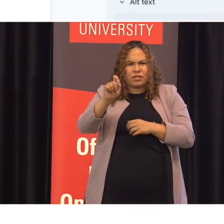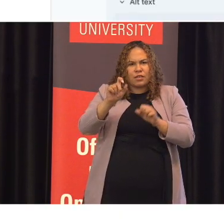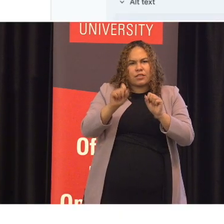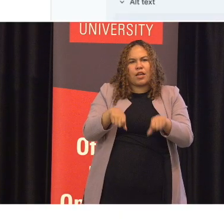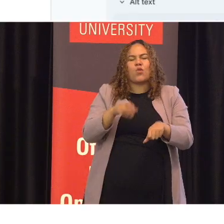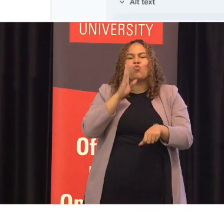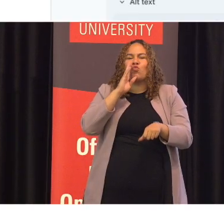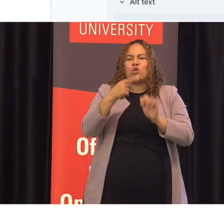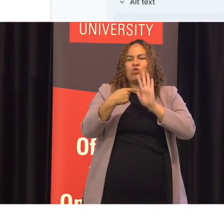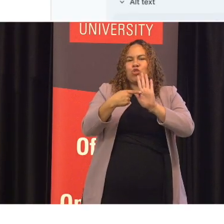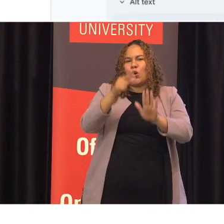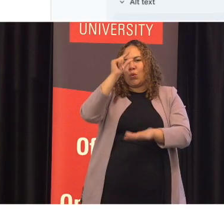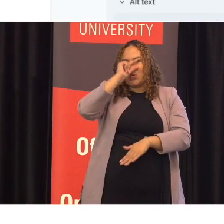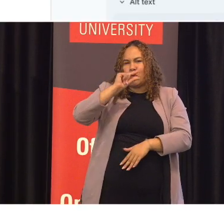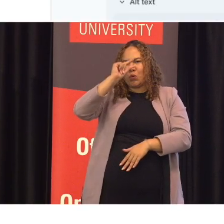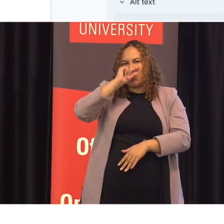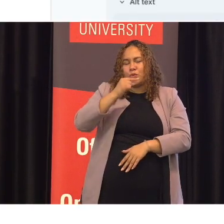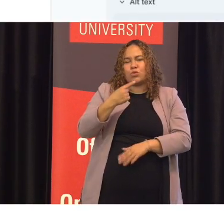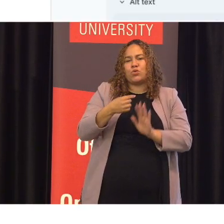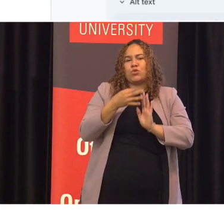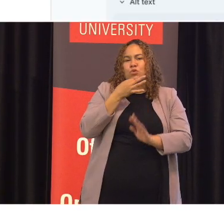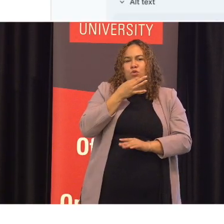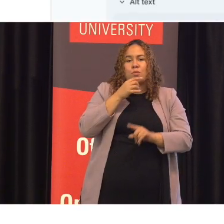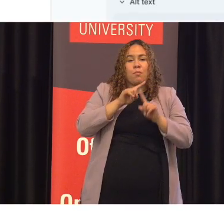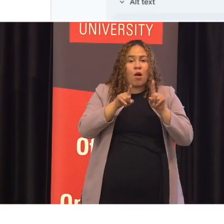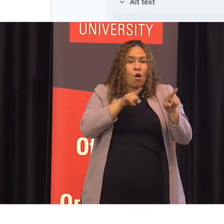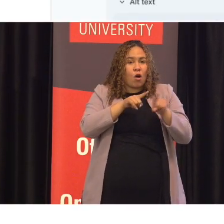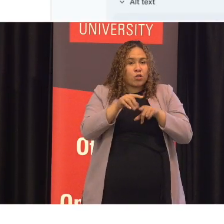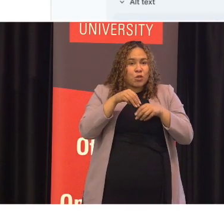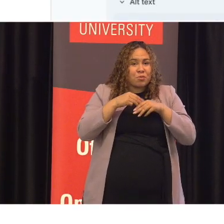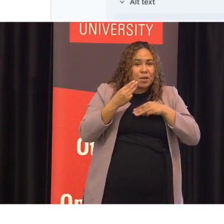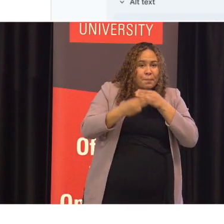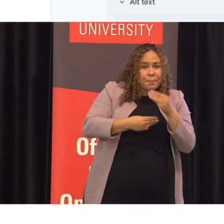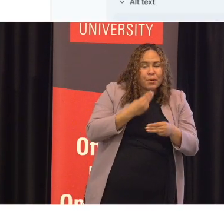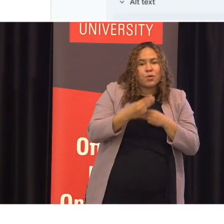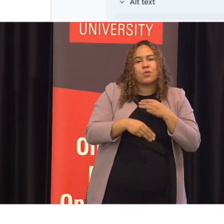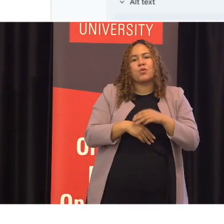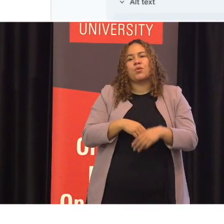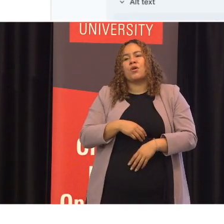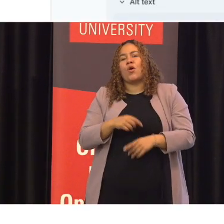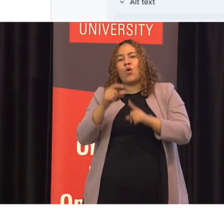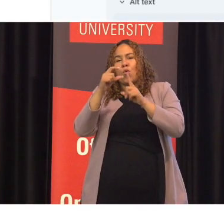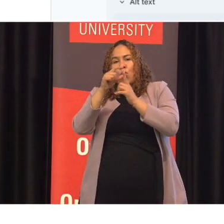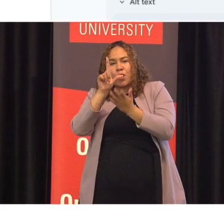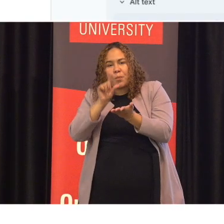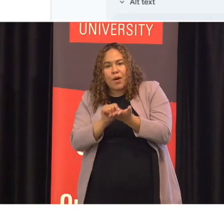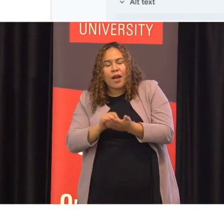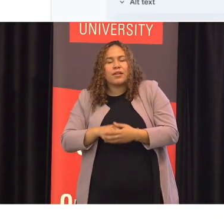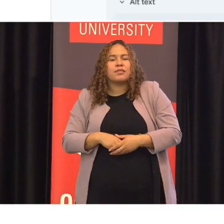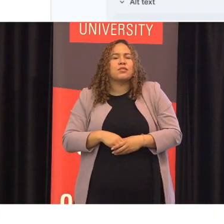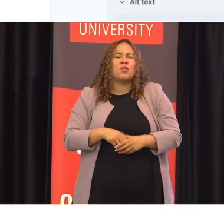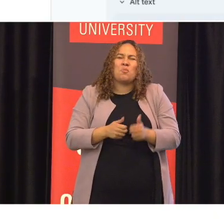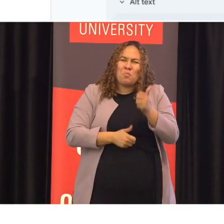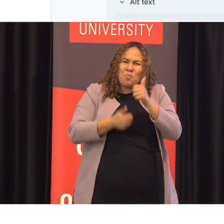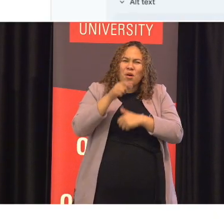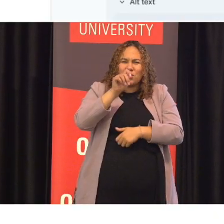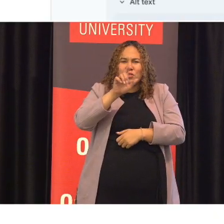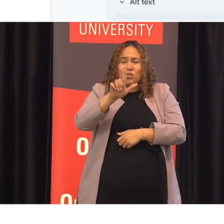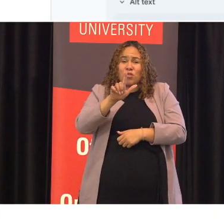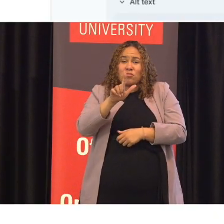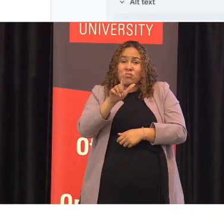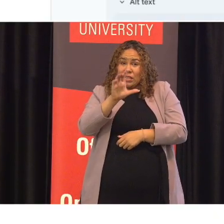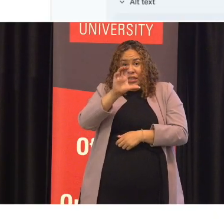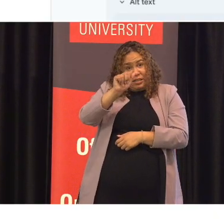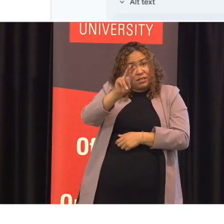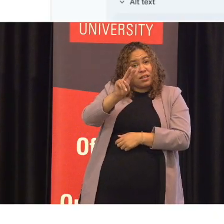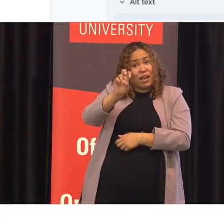here in a minute, but you have that in Moodle, you have it in WordPress, you have it in most of your tools, even Canva, to